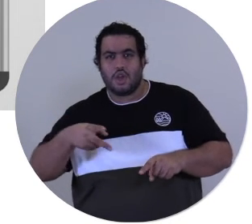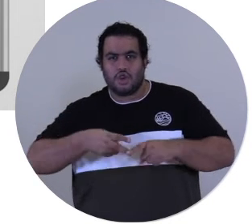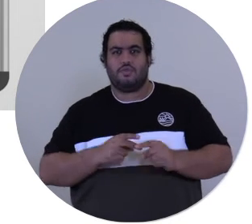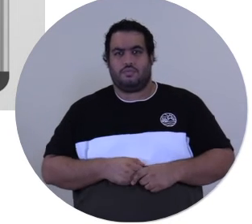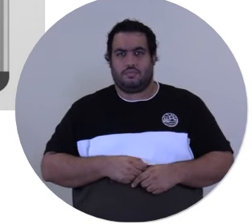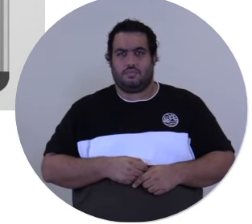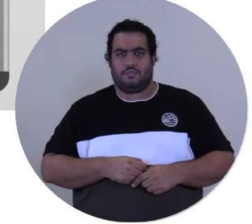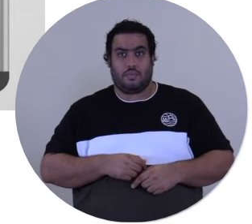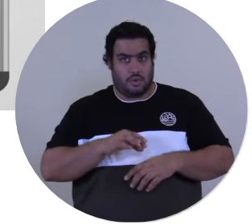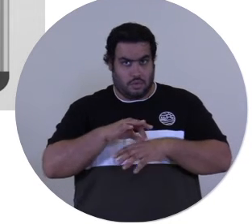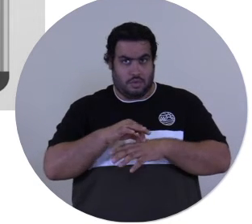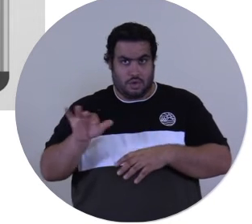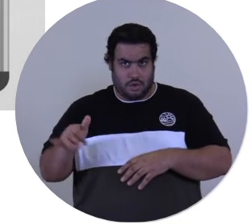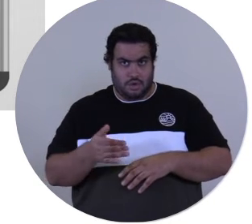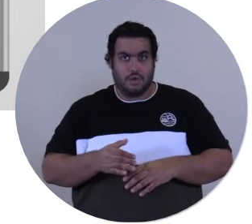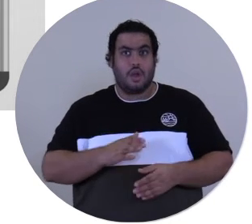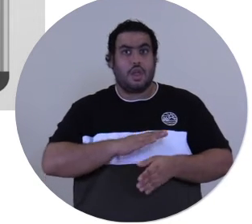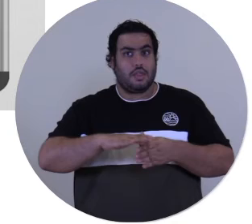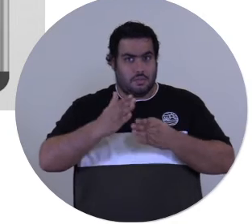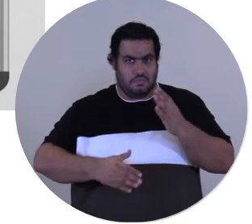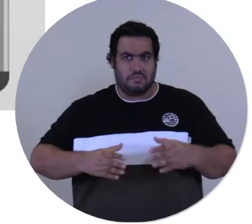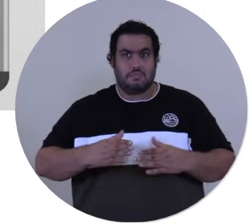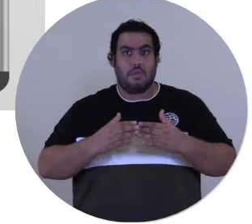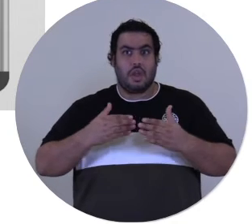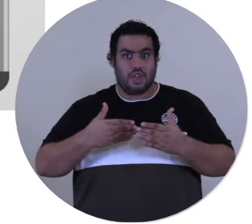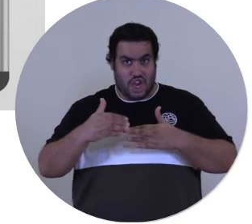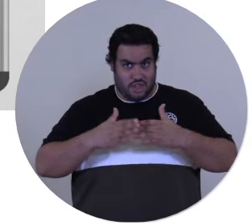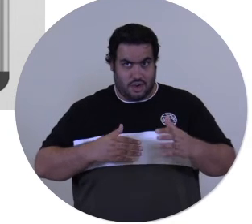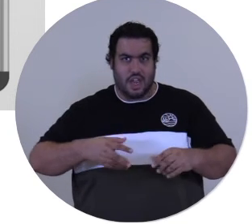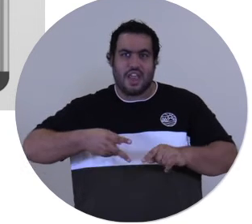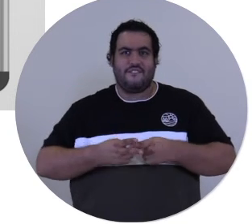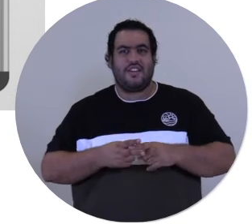so competent that he can fix all kinds of computers.